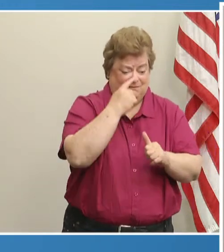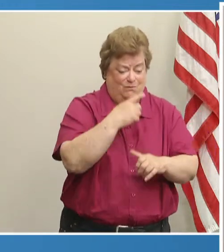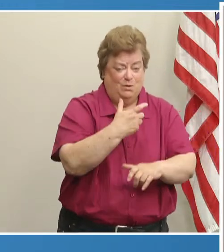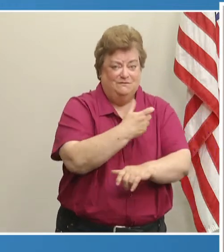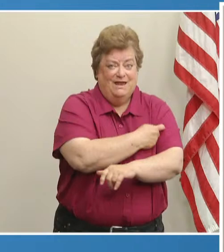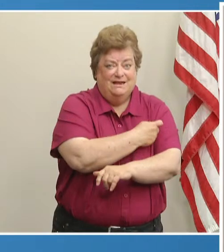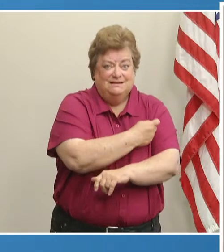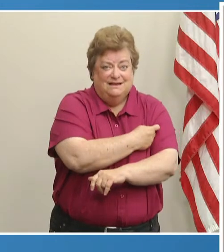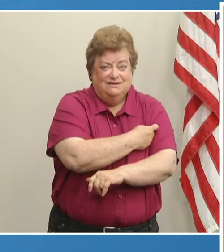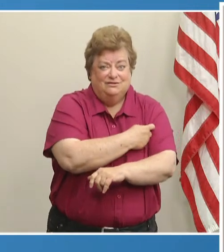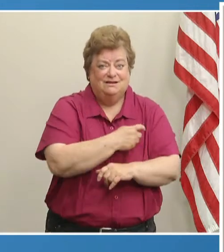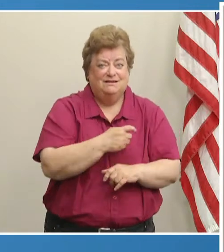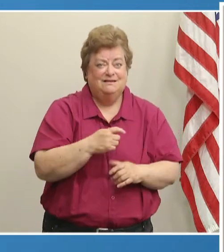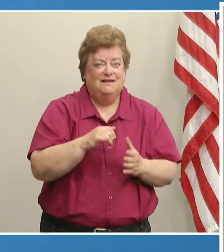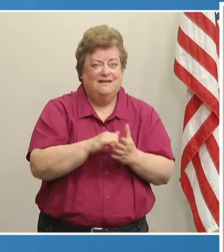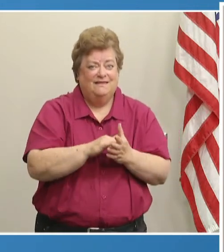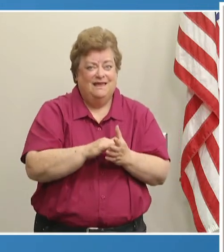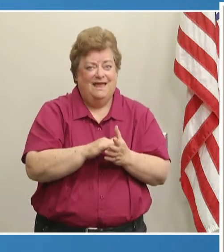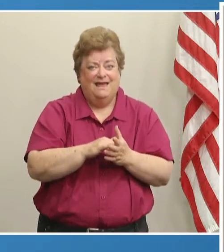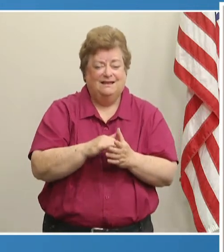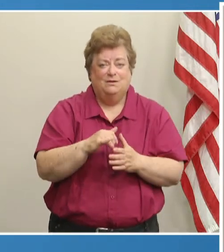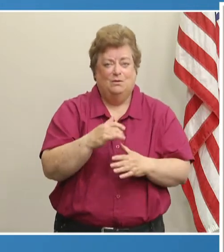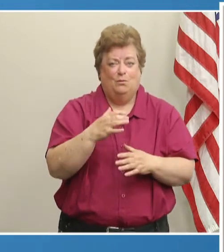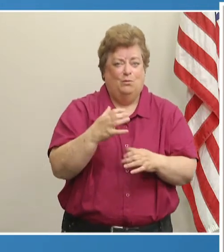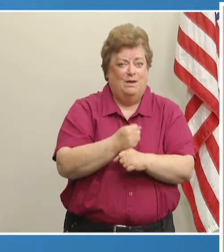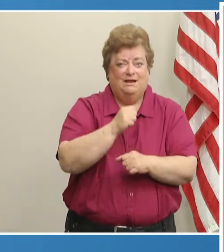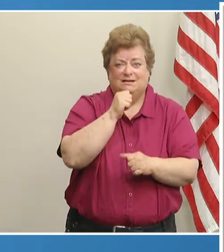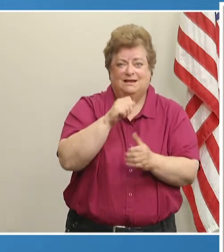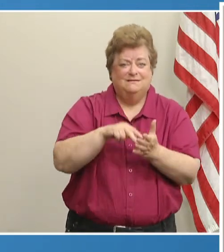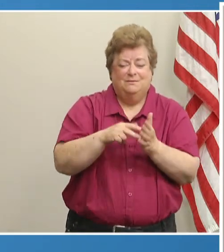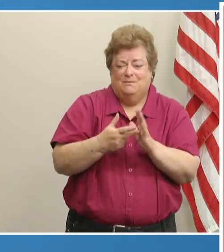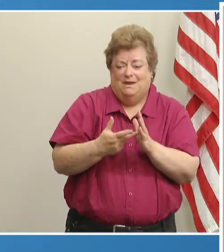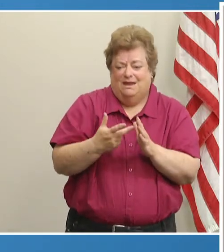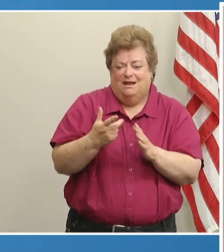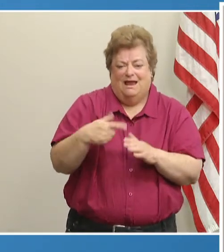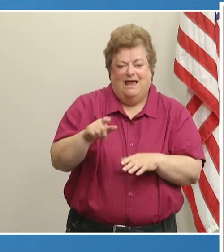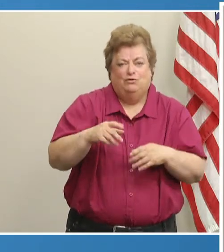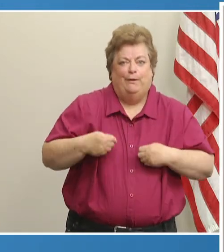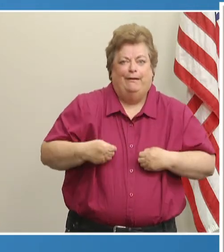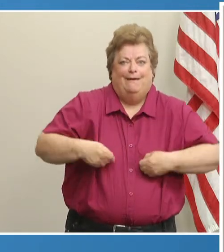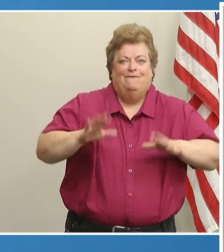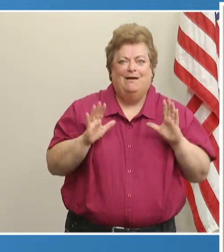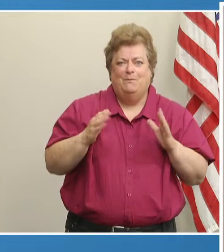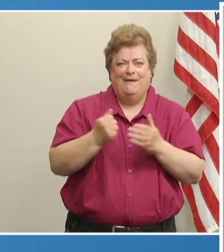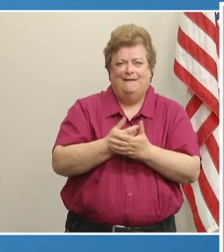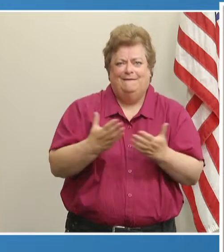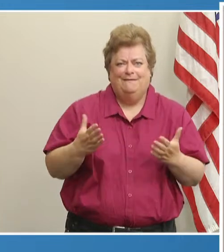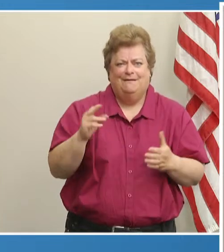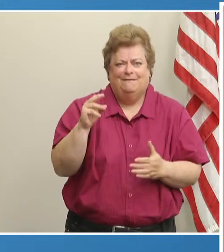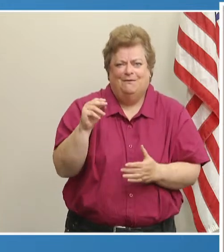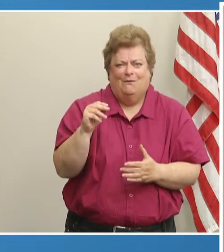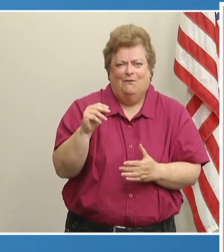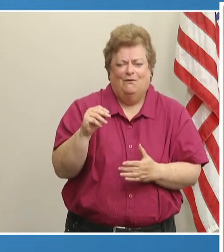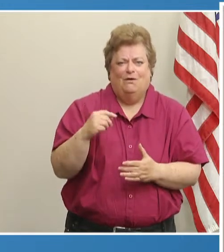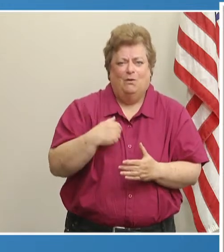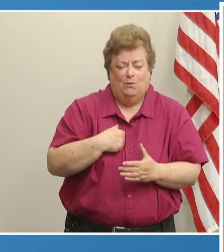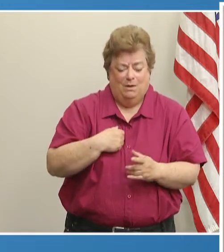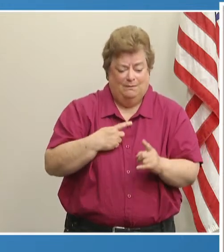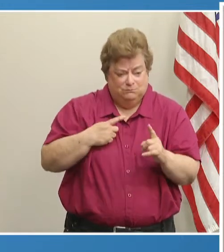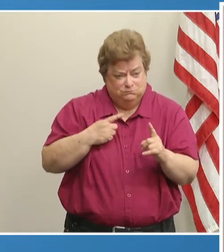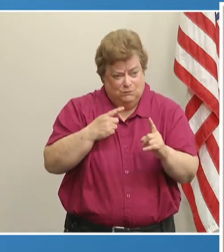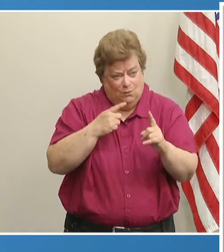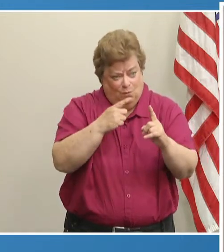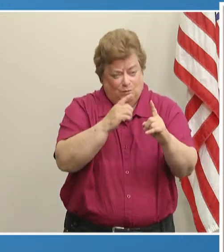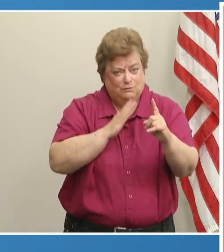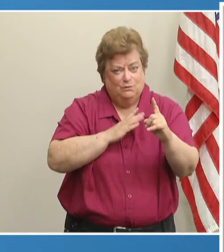and its variants is that winning doesn't come at anyone else's expense. The more we succeed in reaching our vaccination goals,